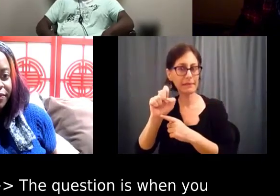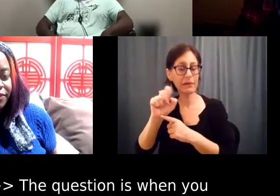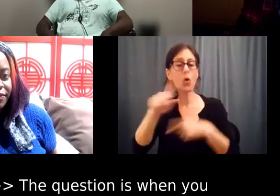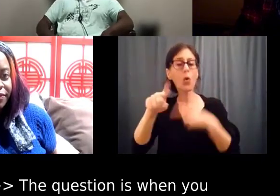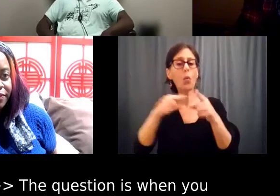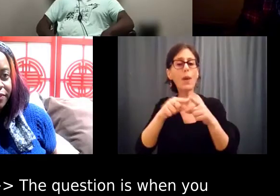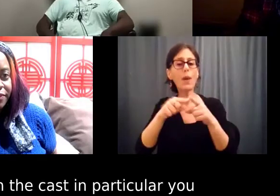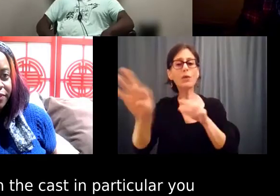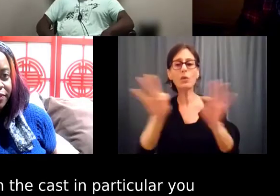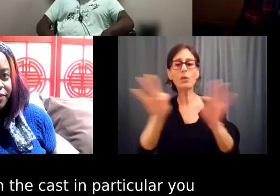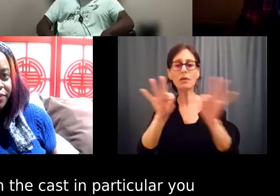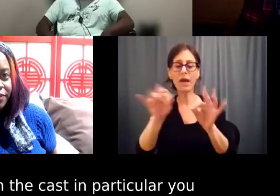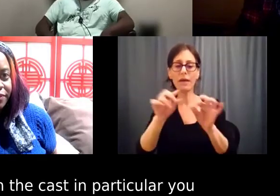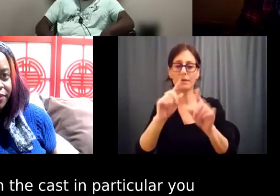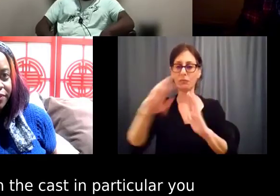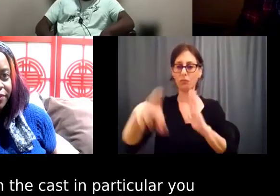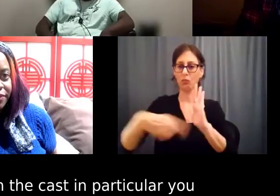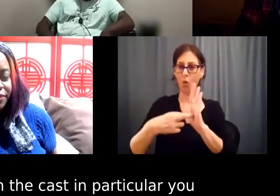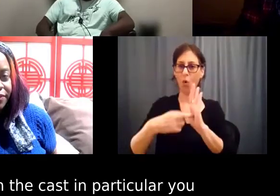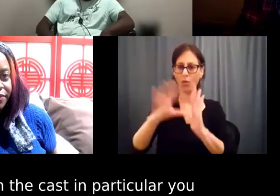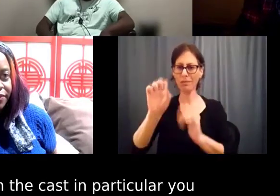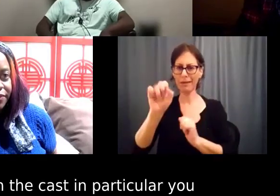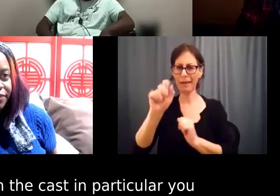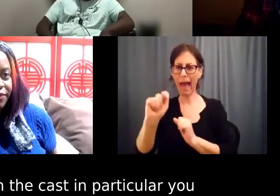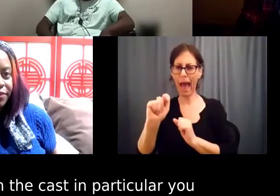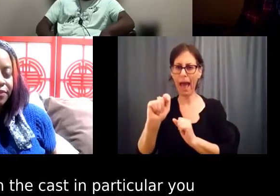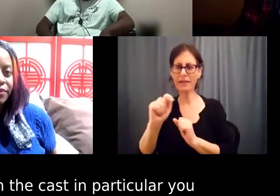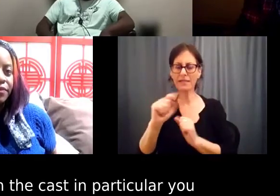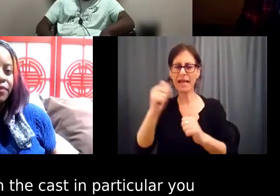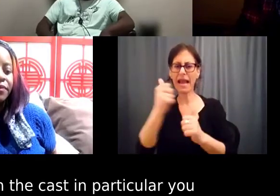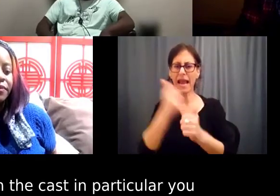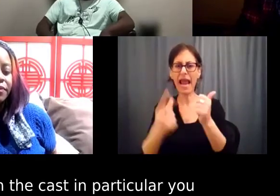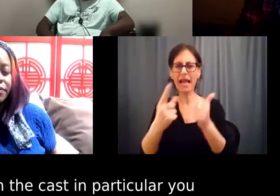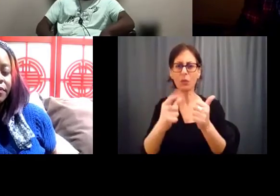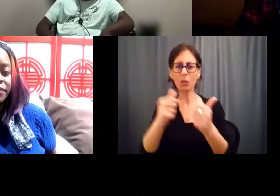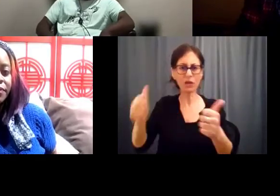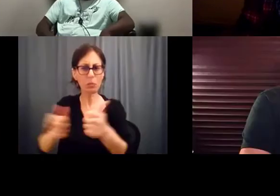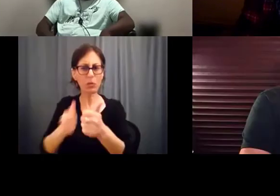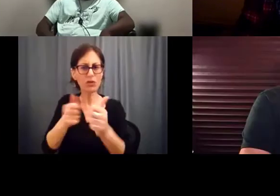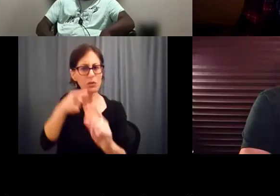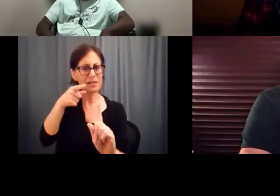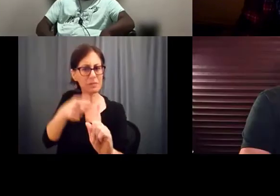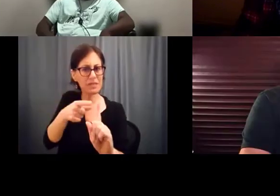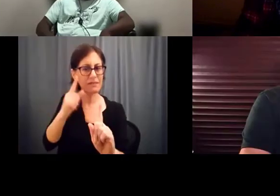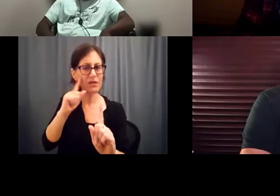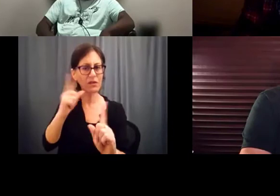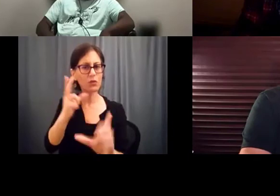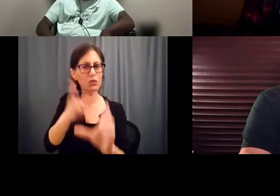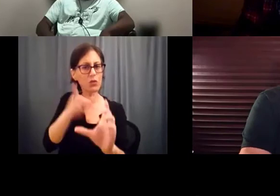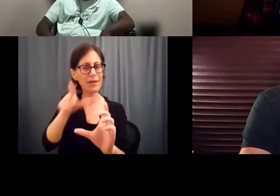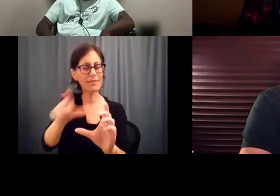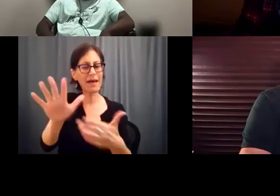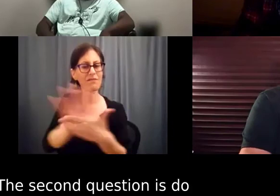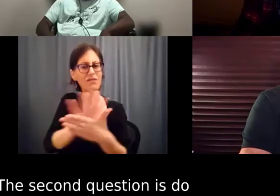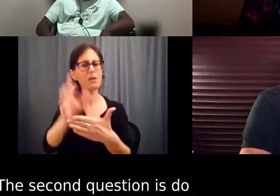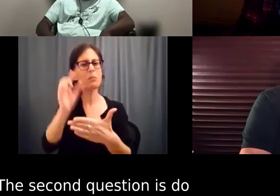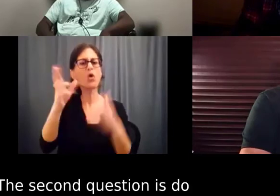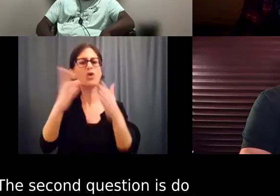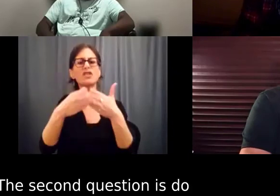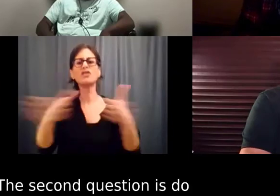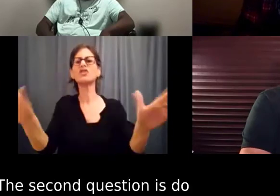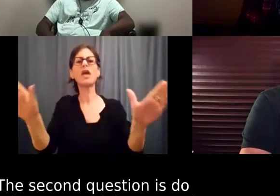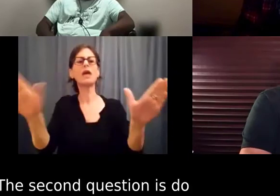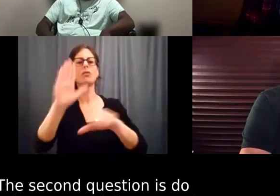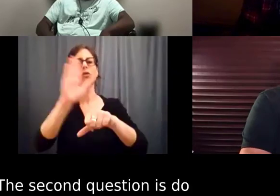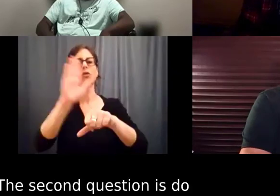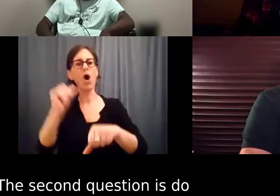casting, was there anyone in the cast in particular that you went after to be in the film, or was it just a general casting call? And then